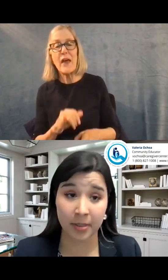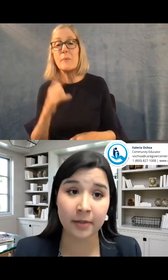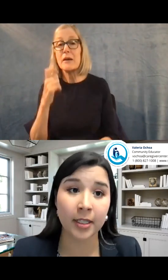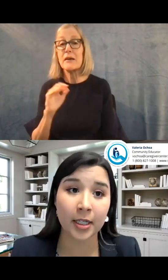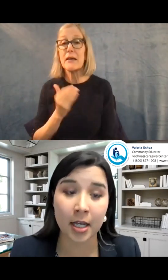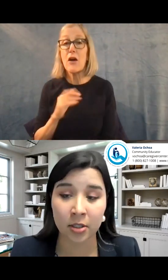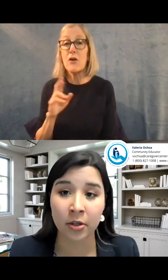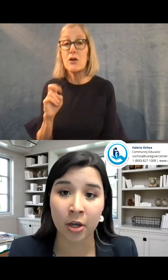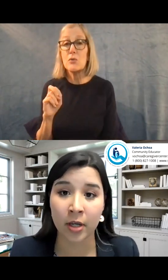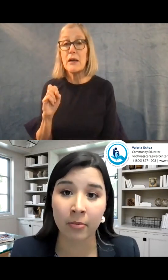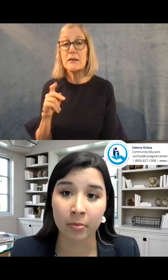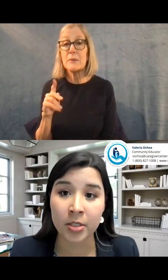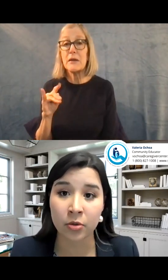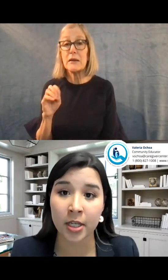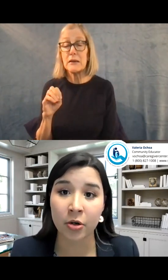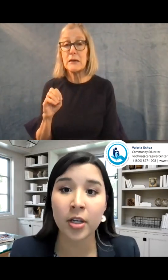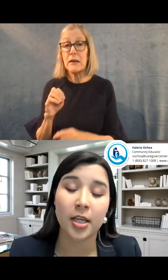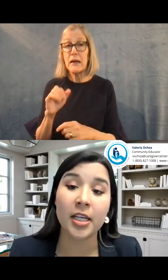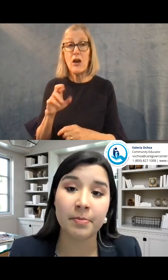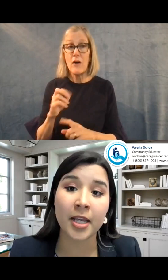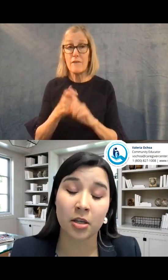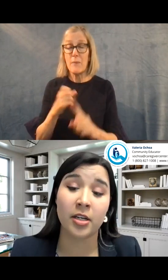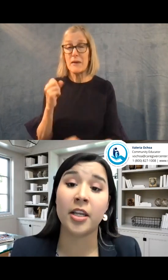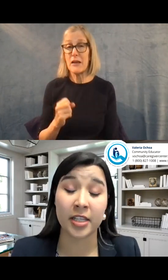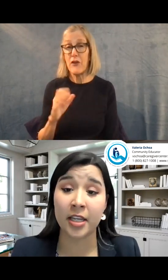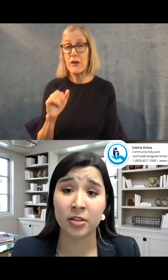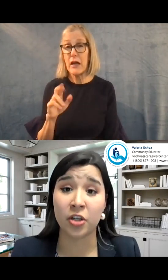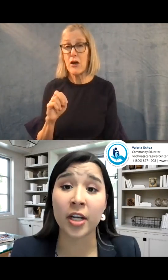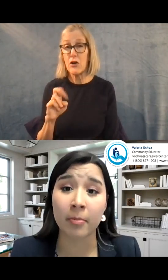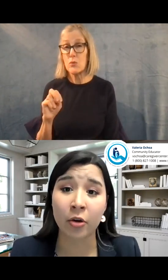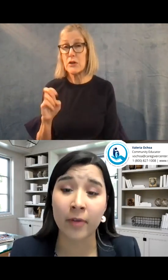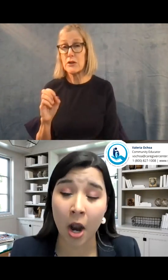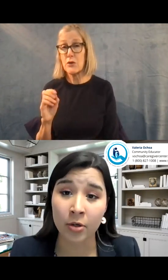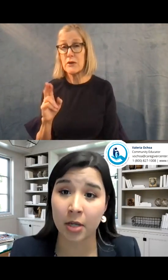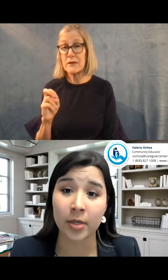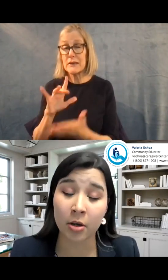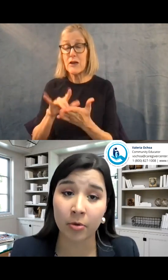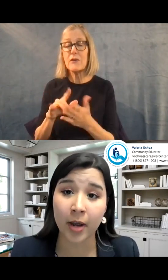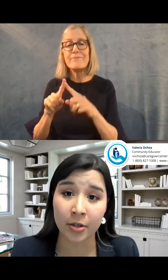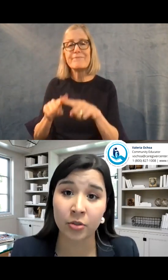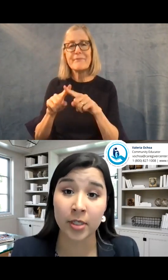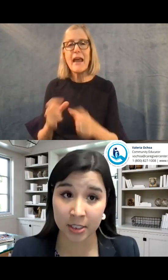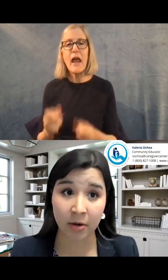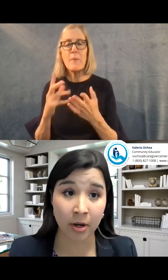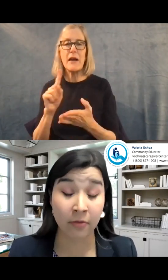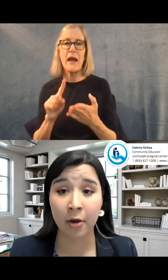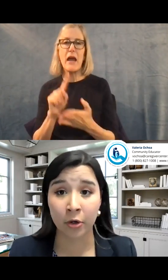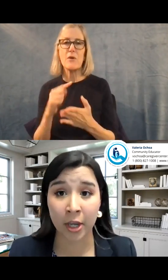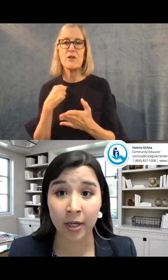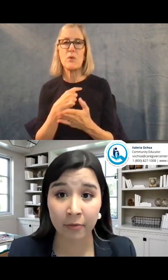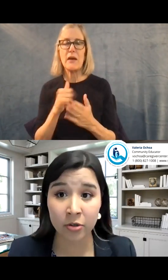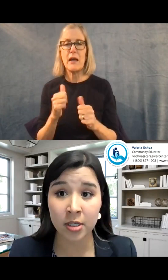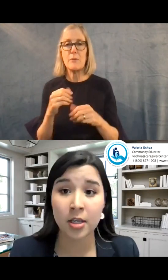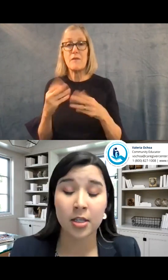offer specifically at Southern Caregiver Resource Center is based on the certain amount of hours that we can provide to each of